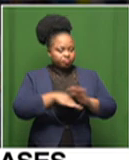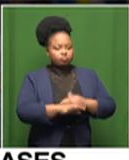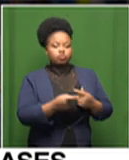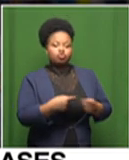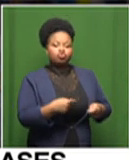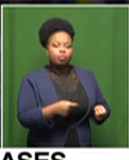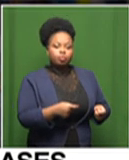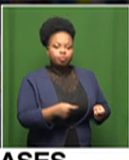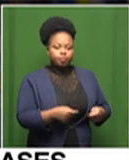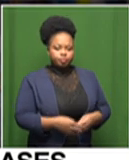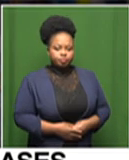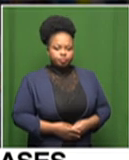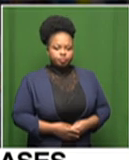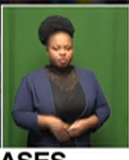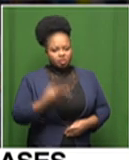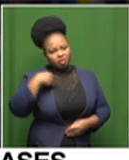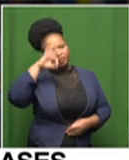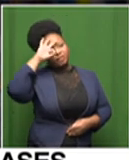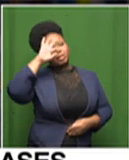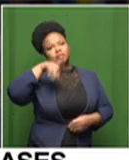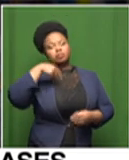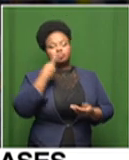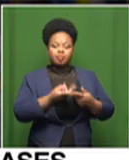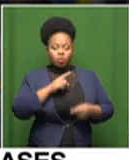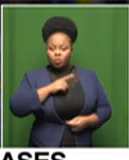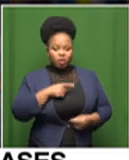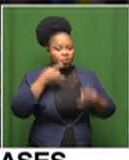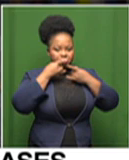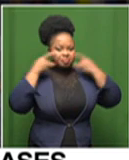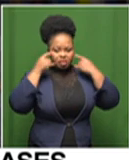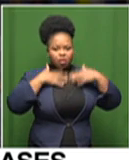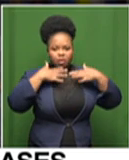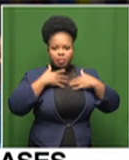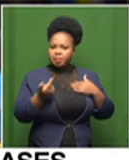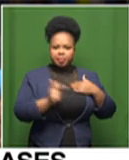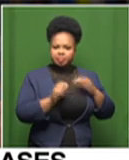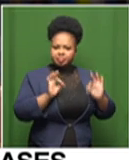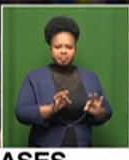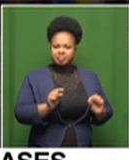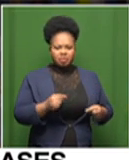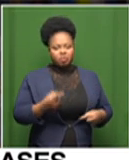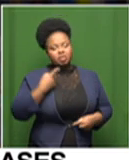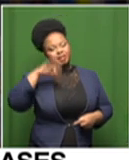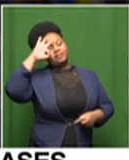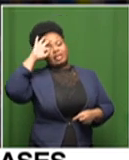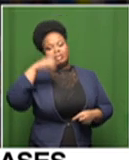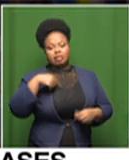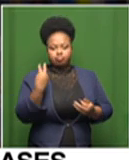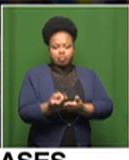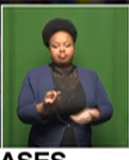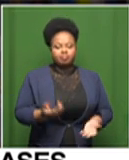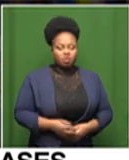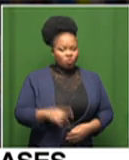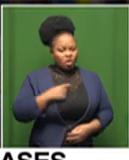né, they faint because those masks, they don't breathe properly. That's why they faint. So, because it's